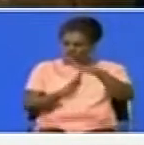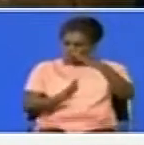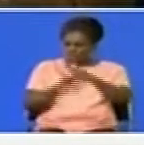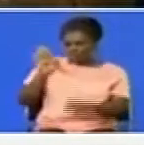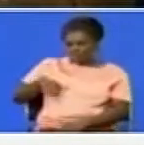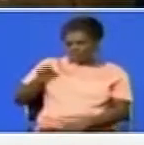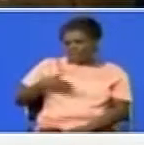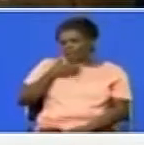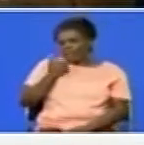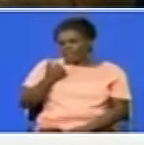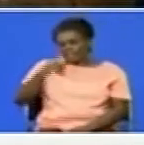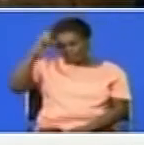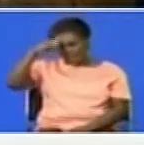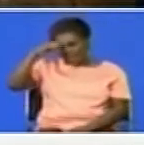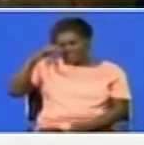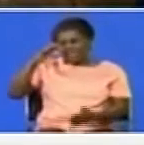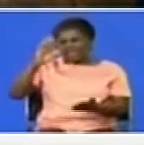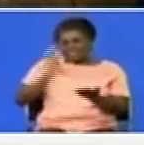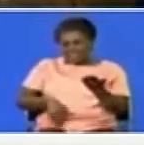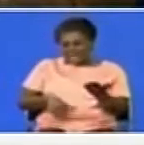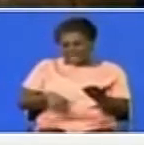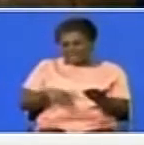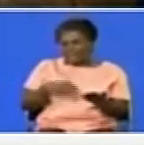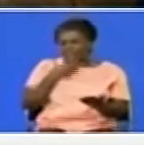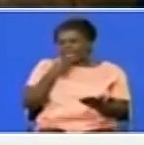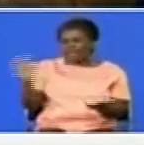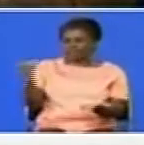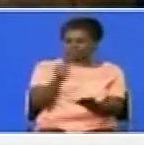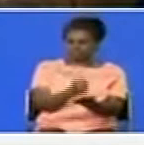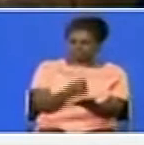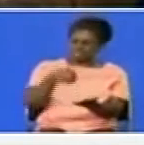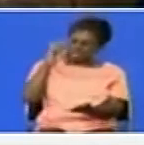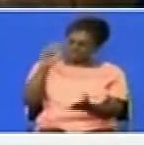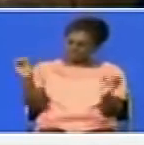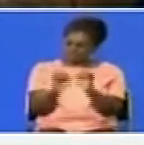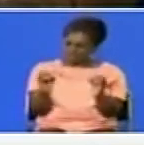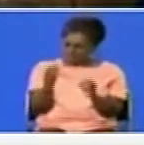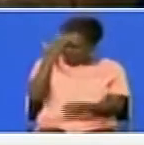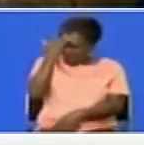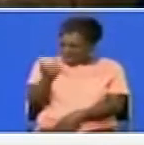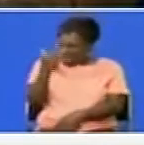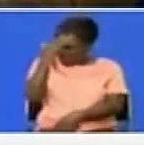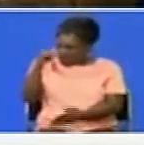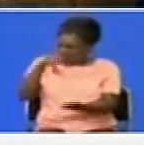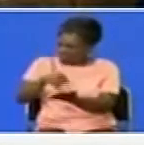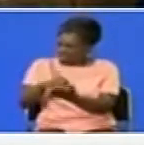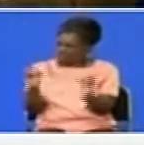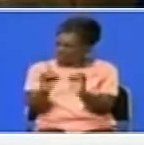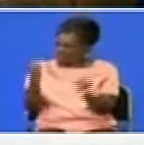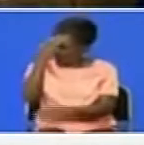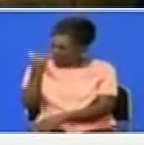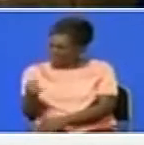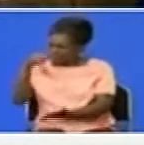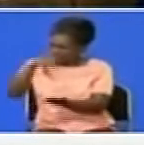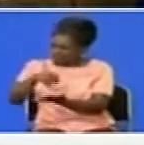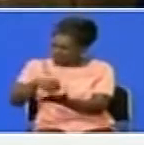better brains than the men who were appointed. I haven't seen them. So begs the question, why not inclusivity? And